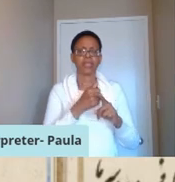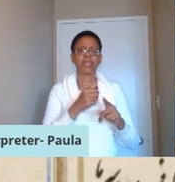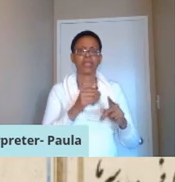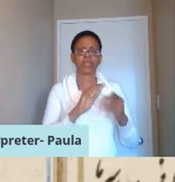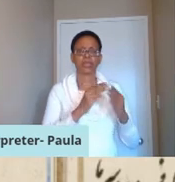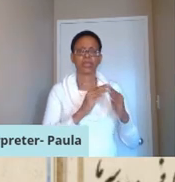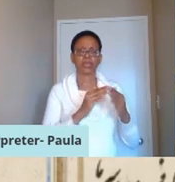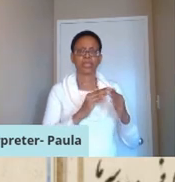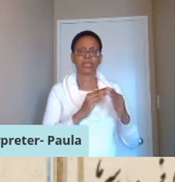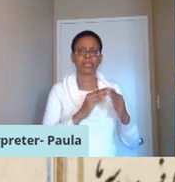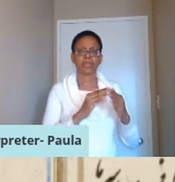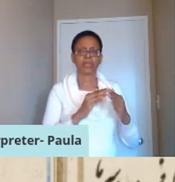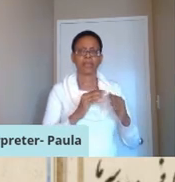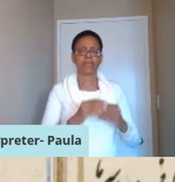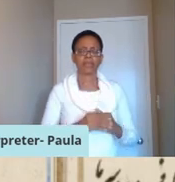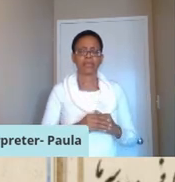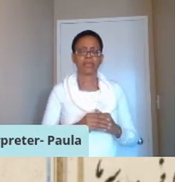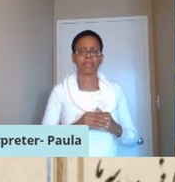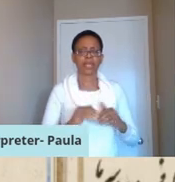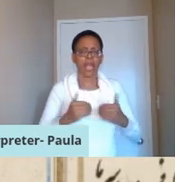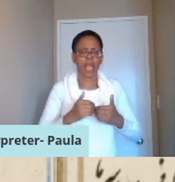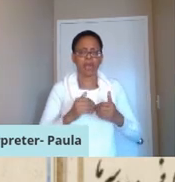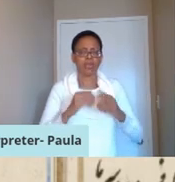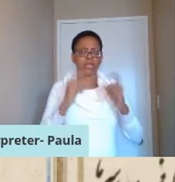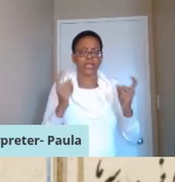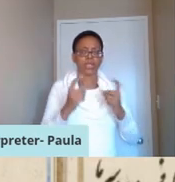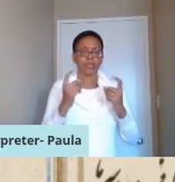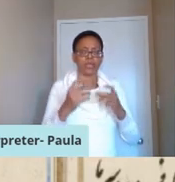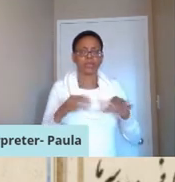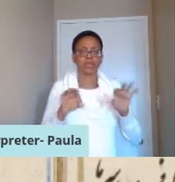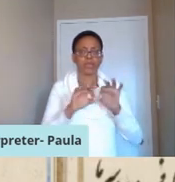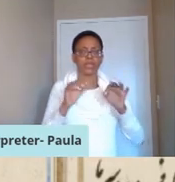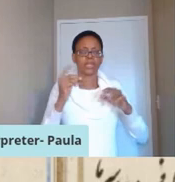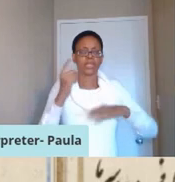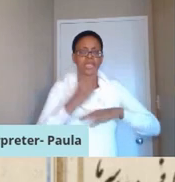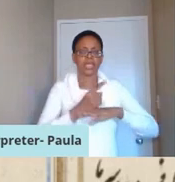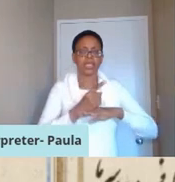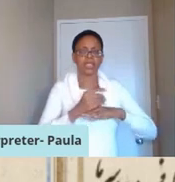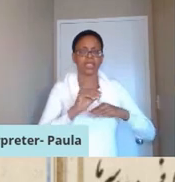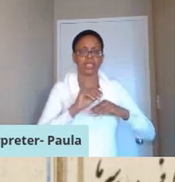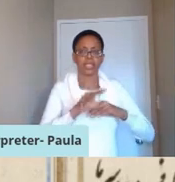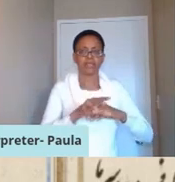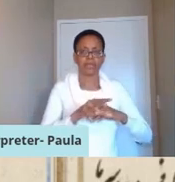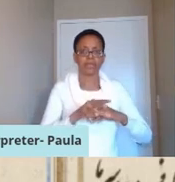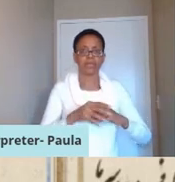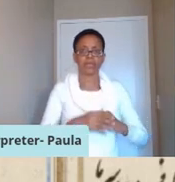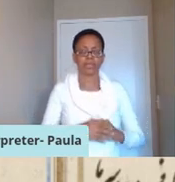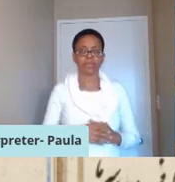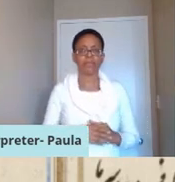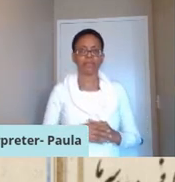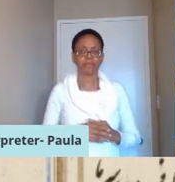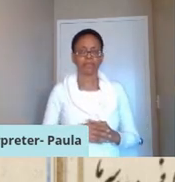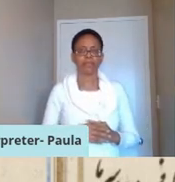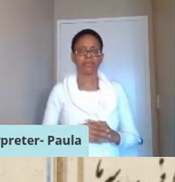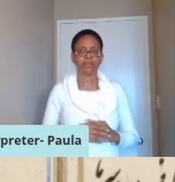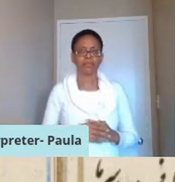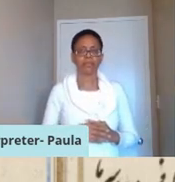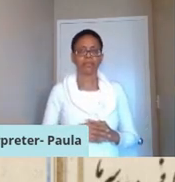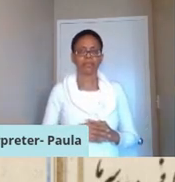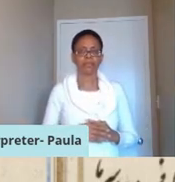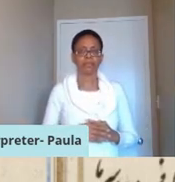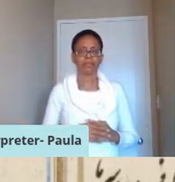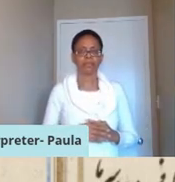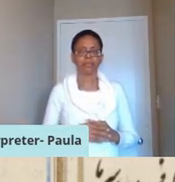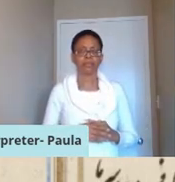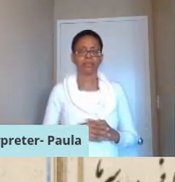our response to celebrating important days and practicing religious ceremonies.